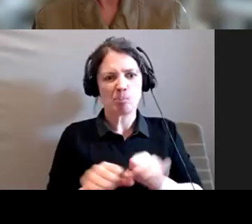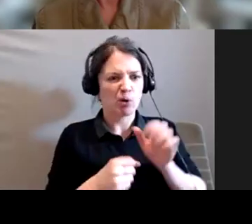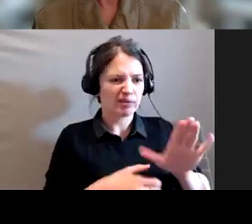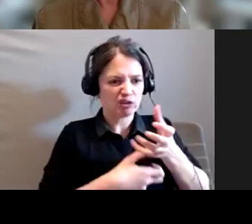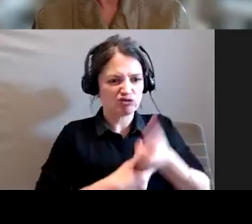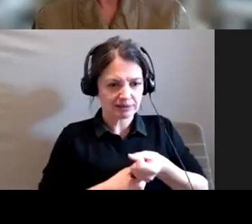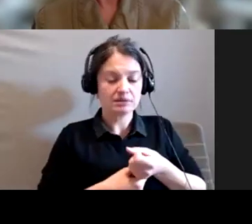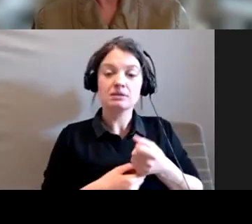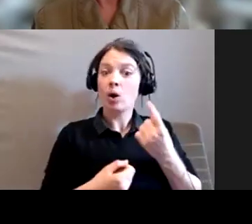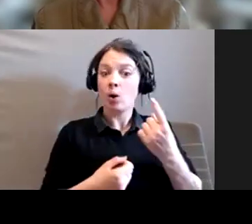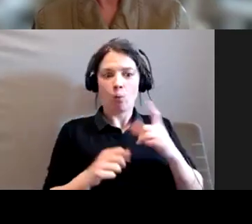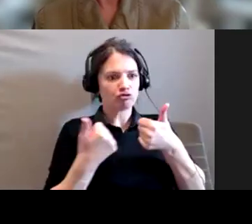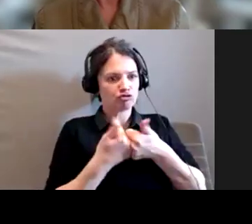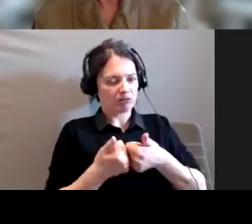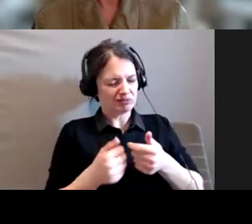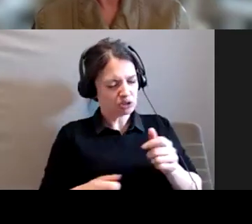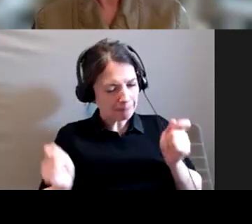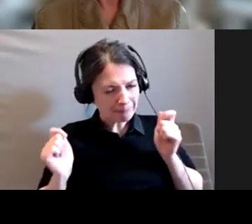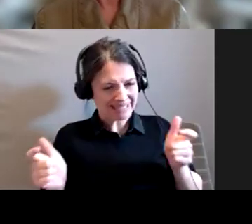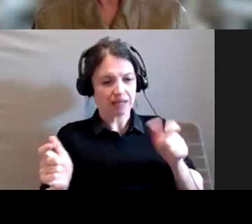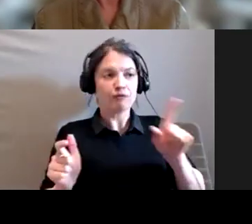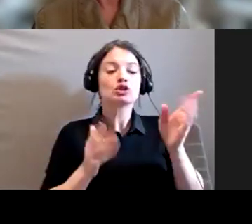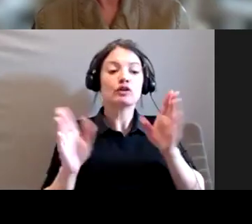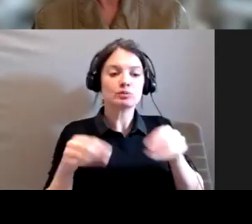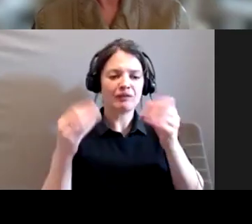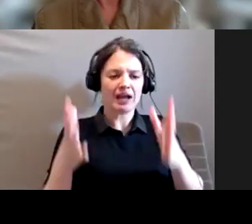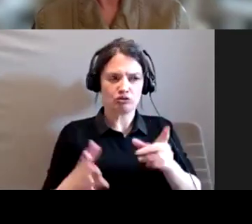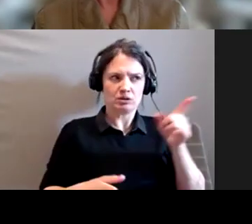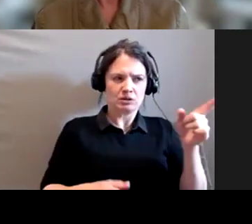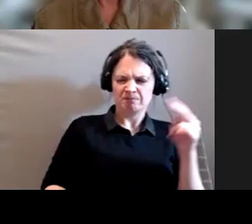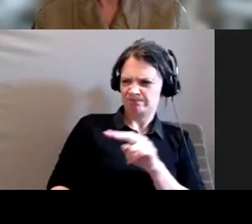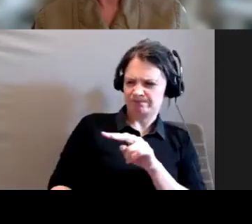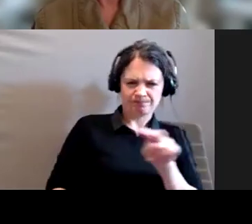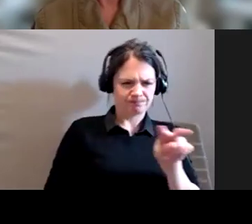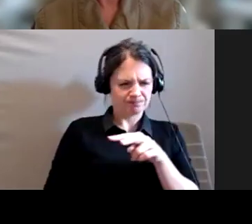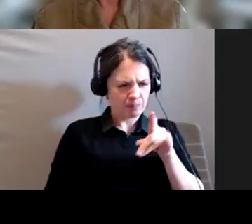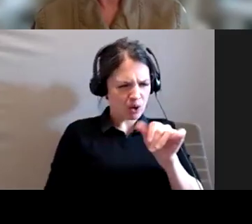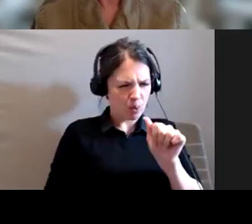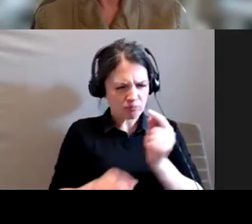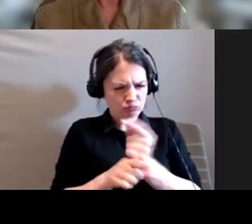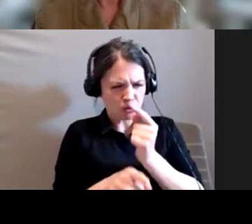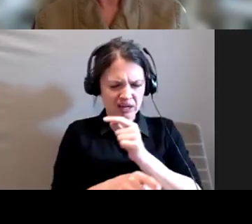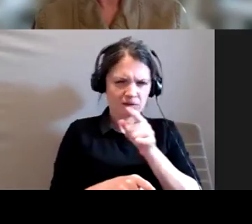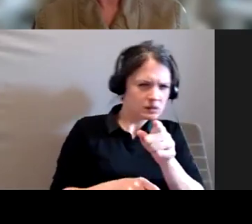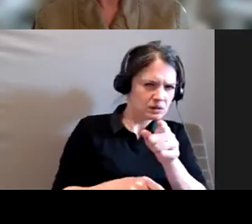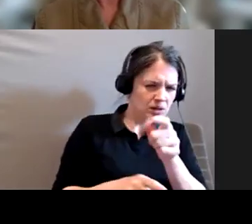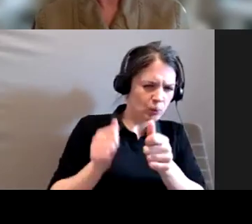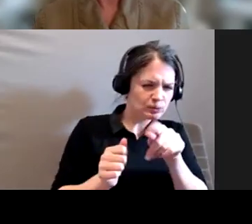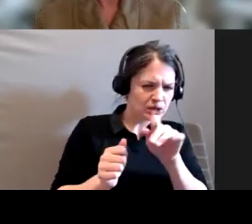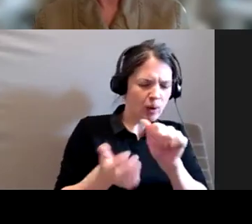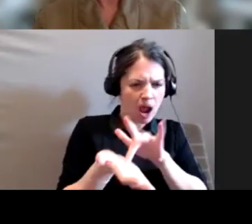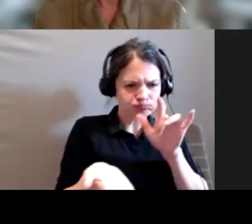and the service providers is distinguishing that difference between what is legitimate support and what is coercive